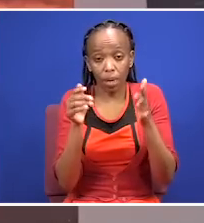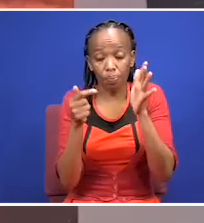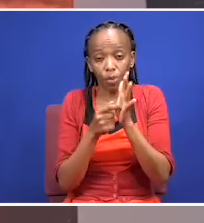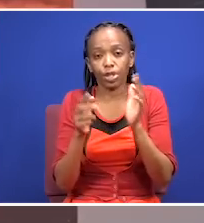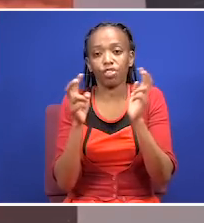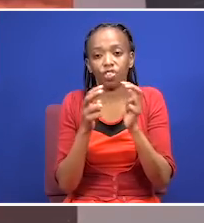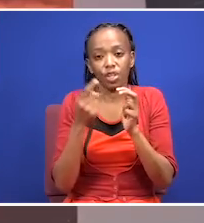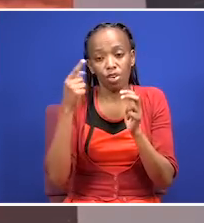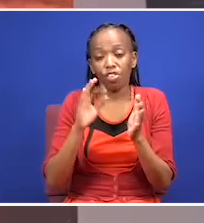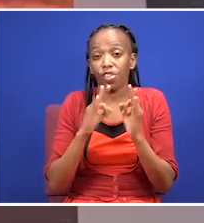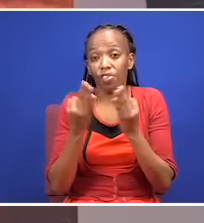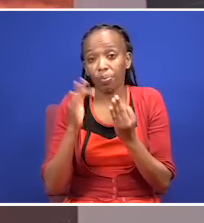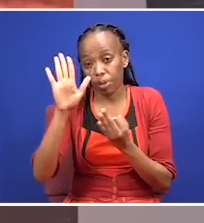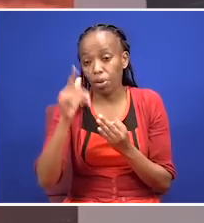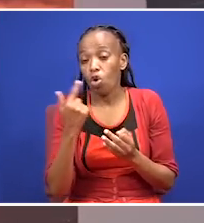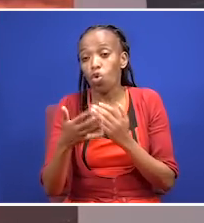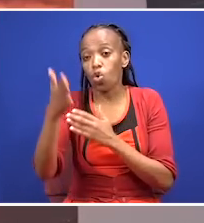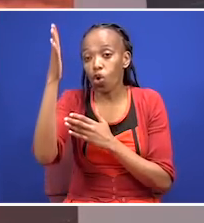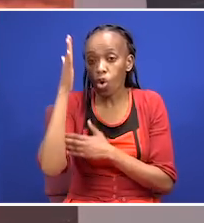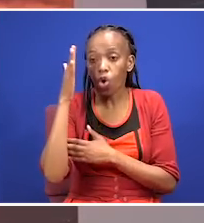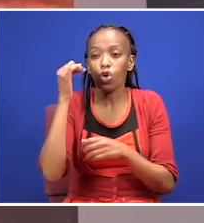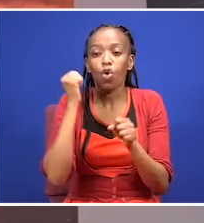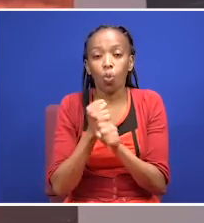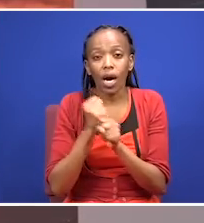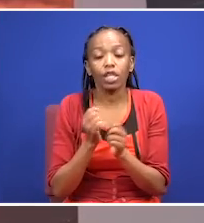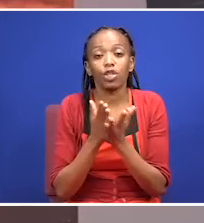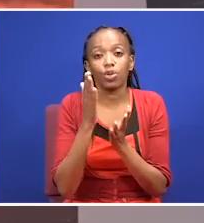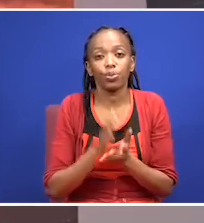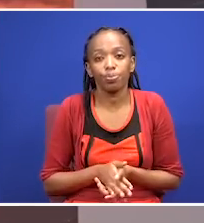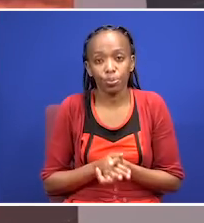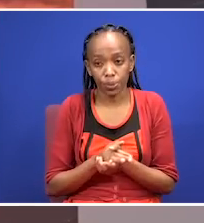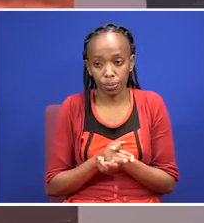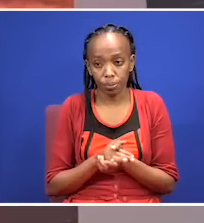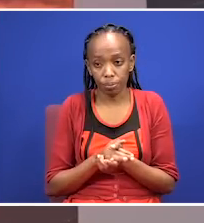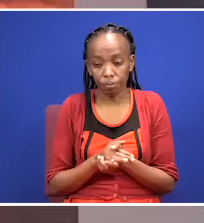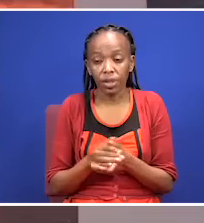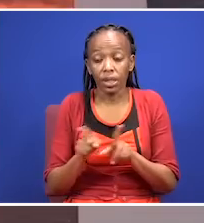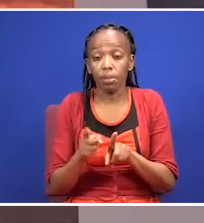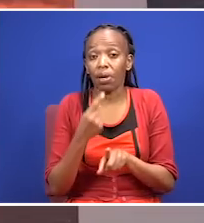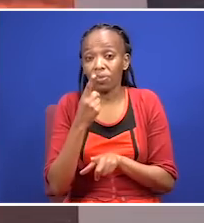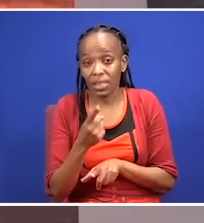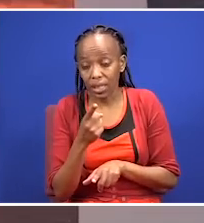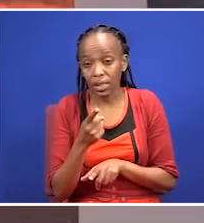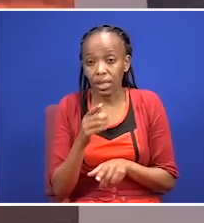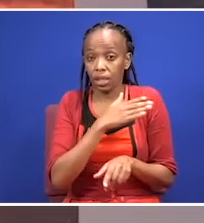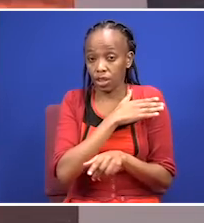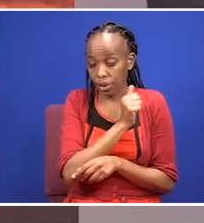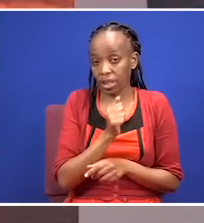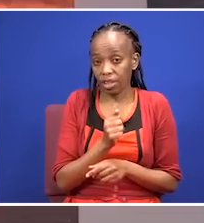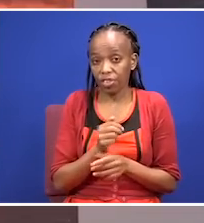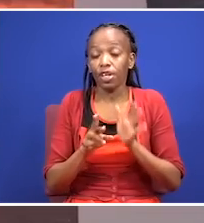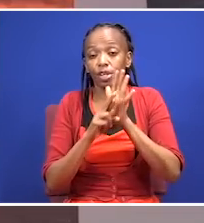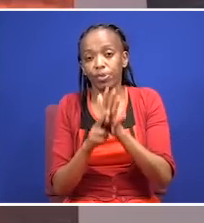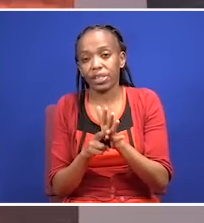contact for his family whom god worked through and like i have said joseph